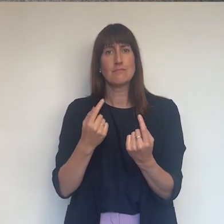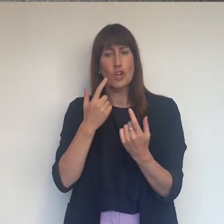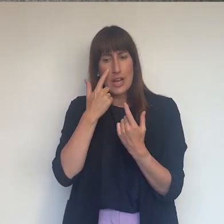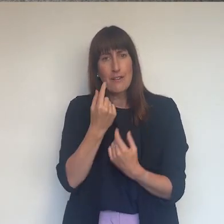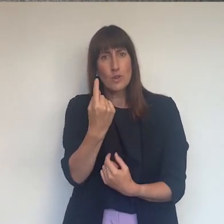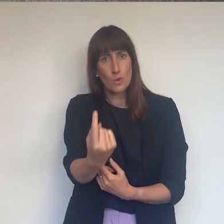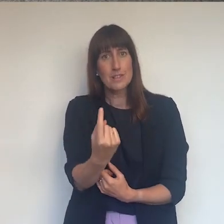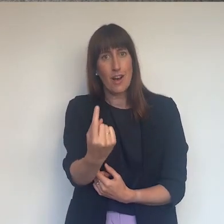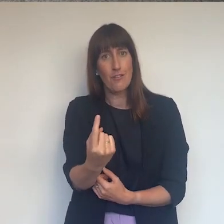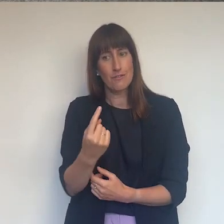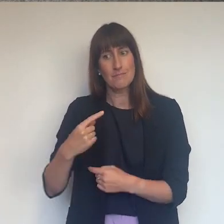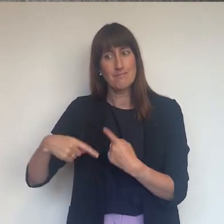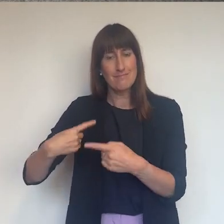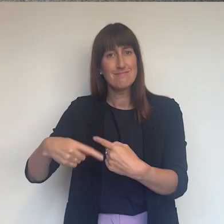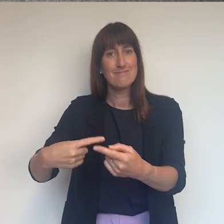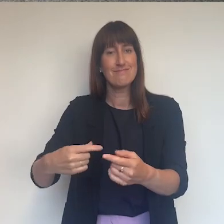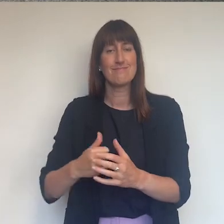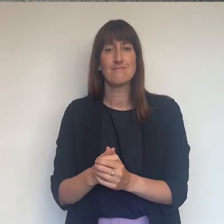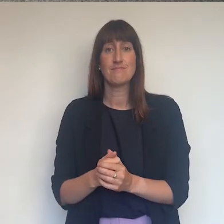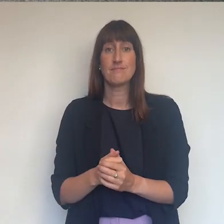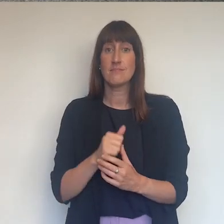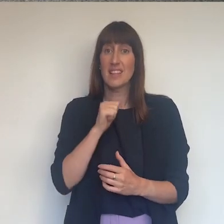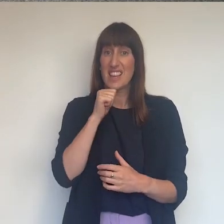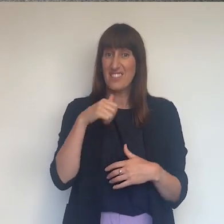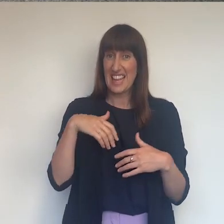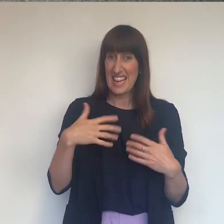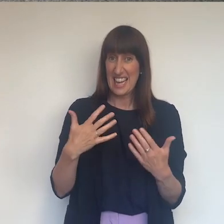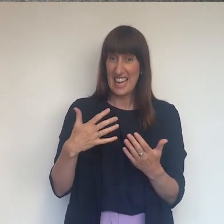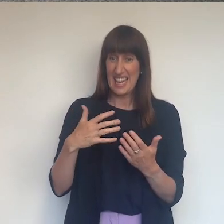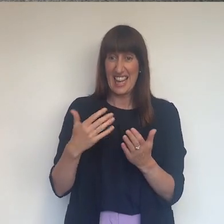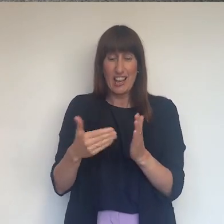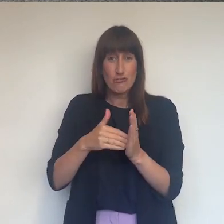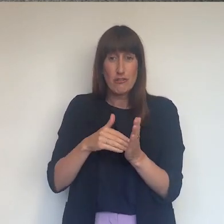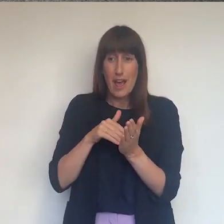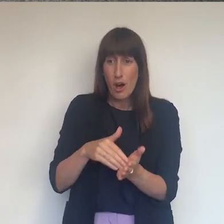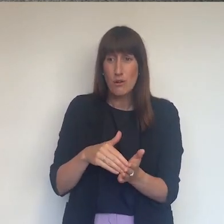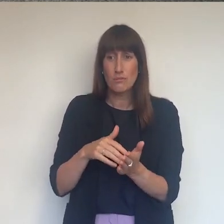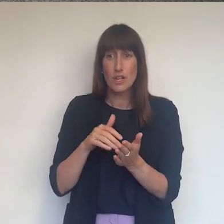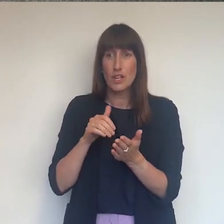I encourage you to reach out to us if there's anything additional that